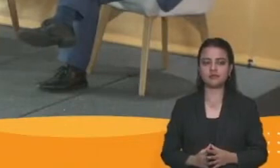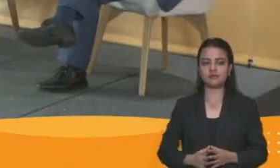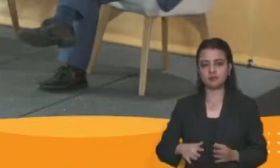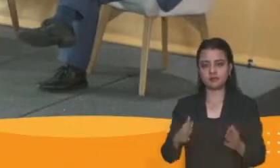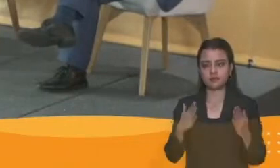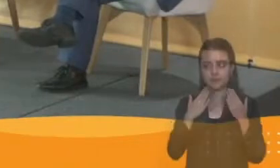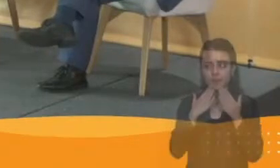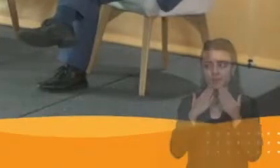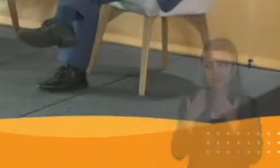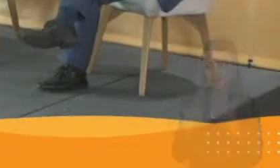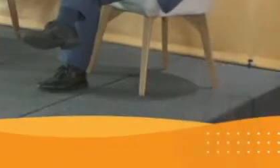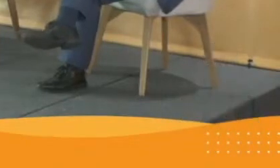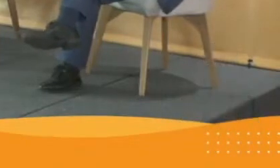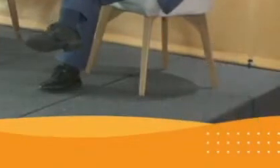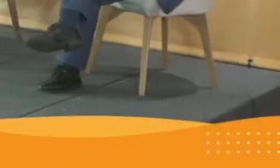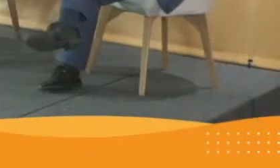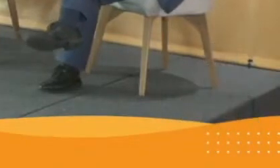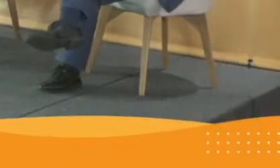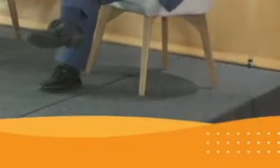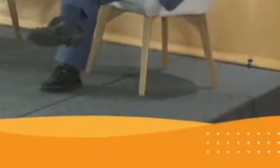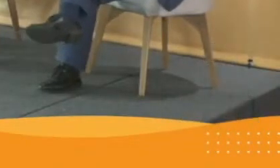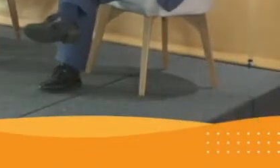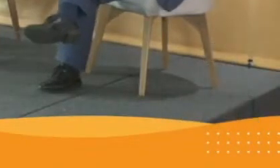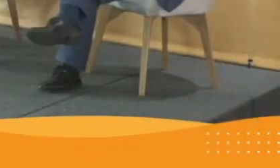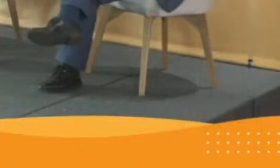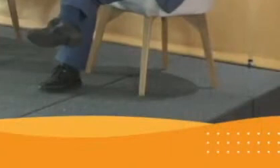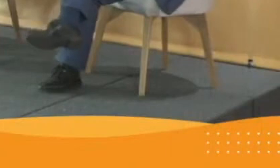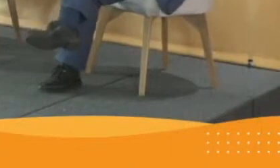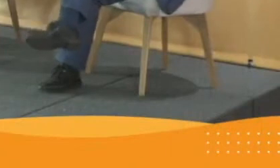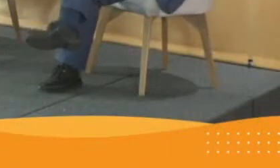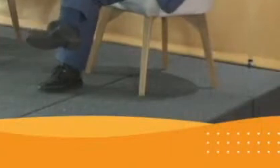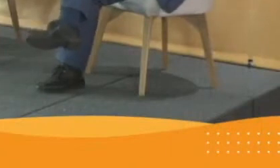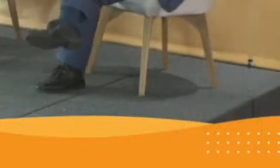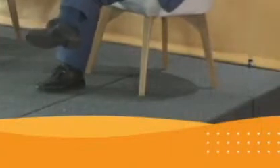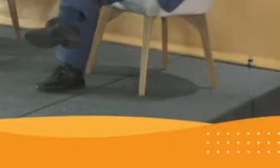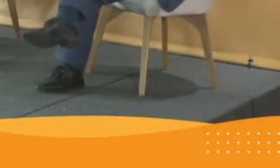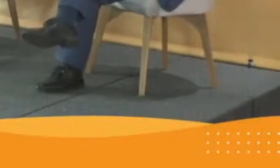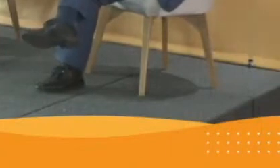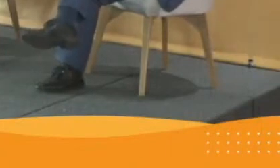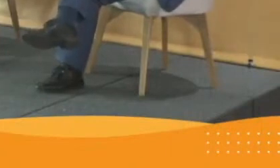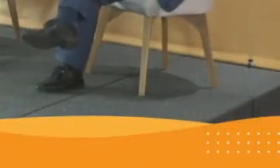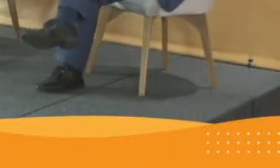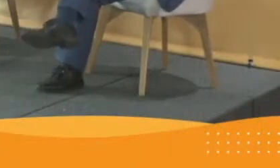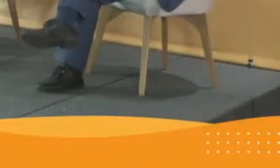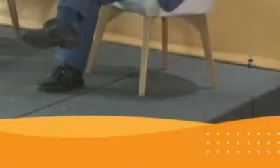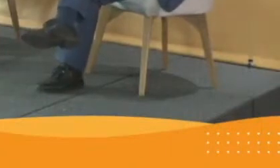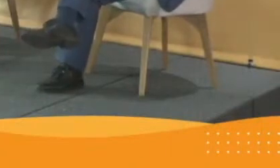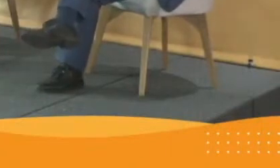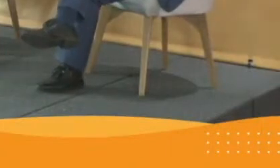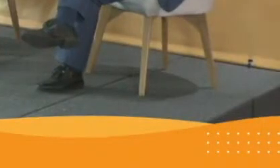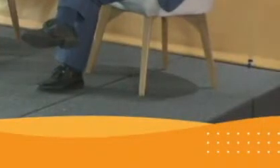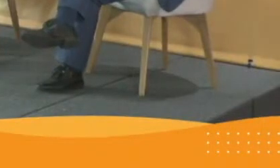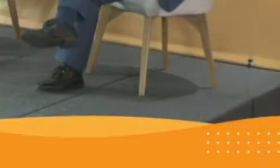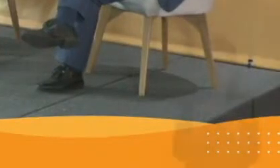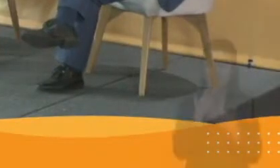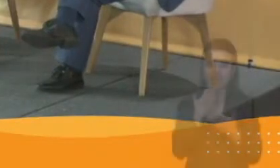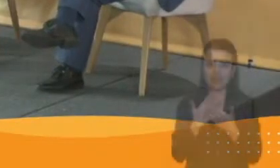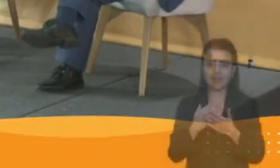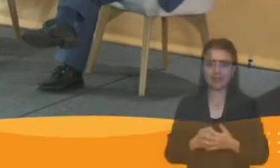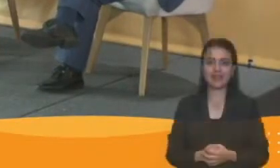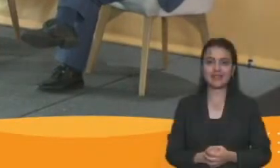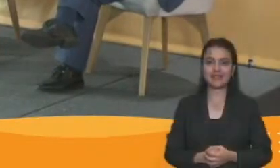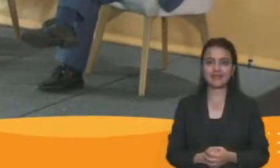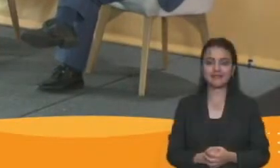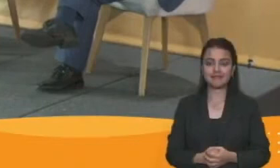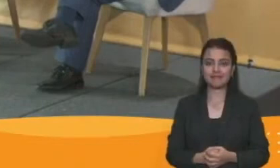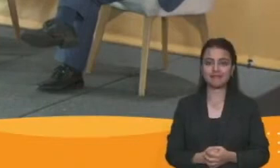Thank you very much, Mr. Minister. We would like to thank everyone that connected themselves via internet and that followed